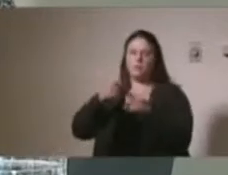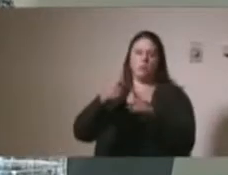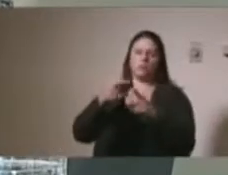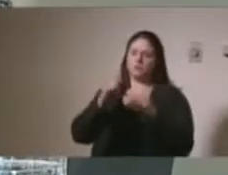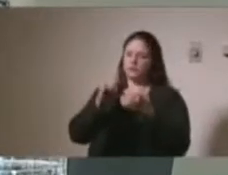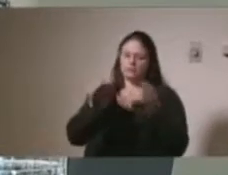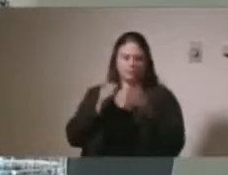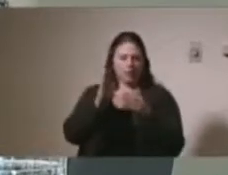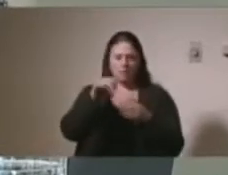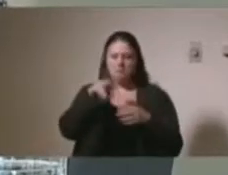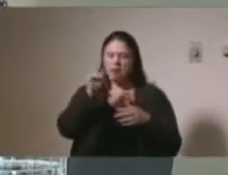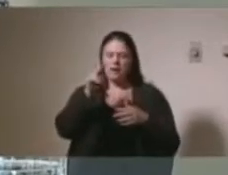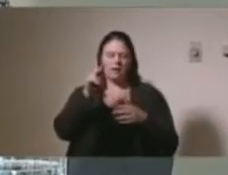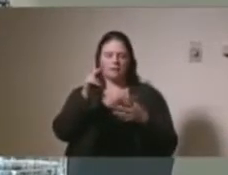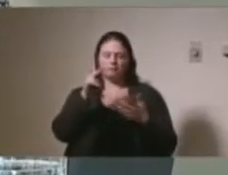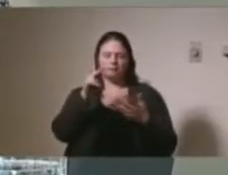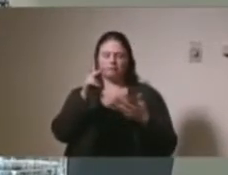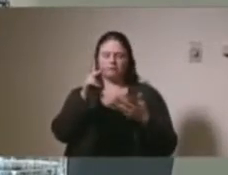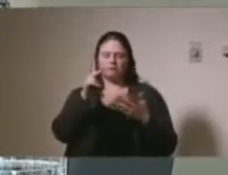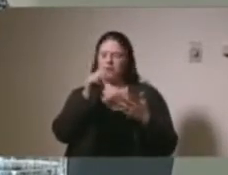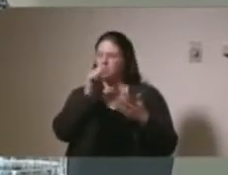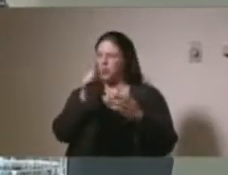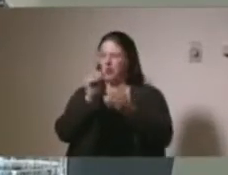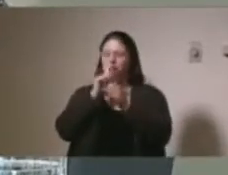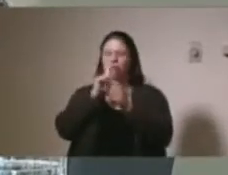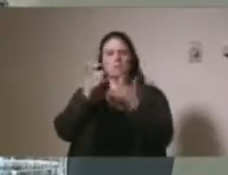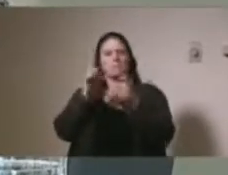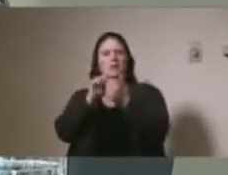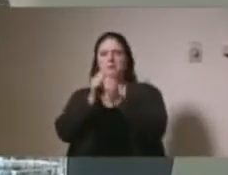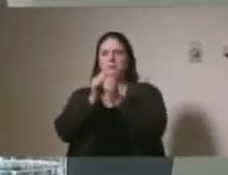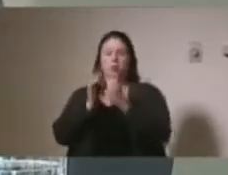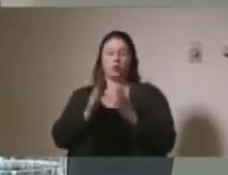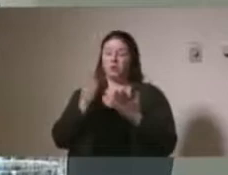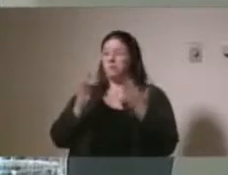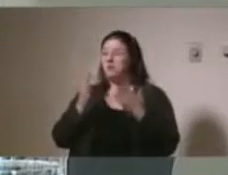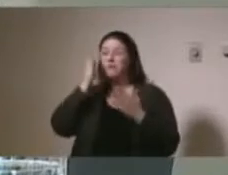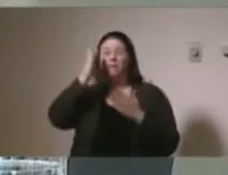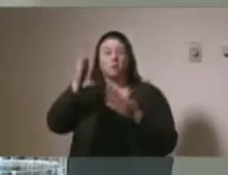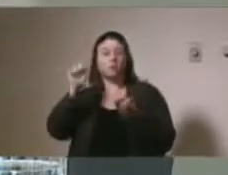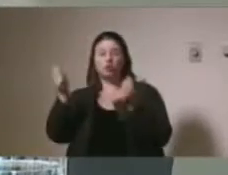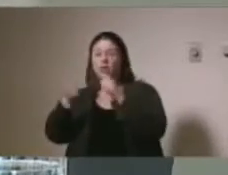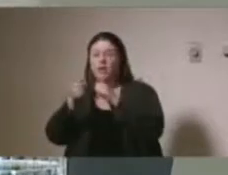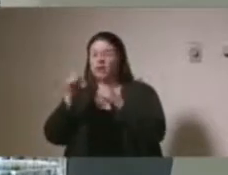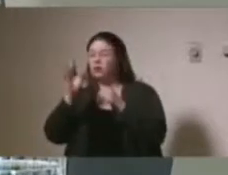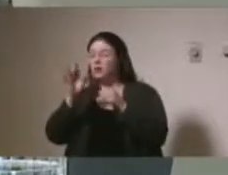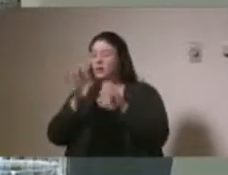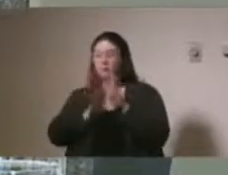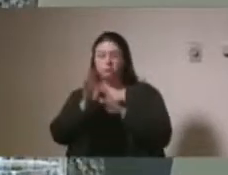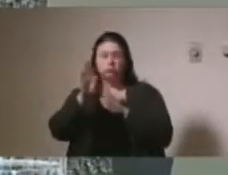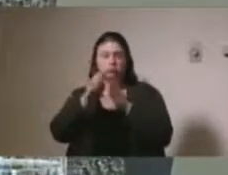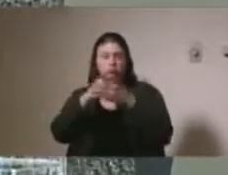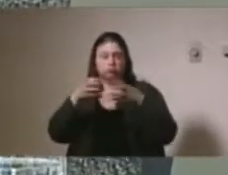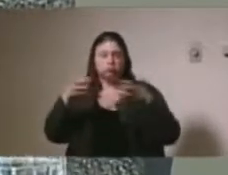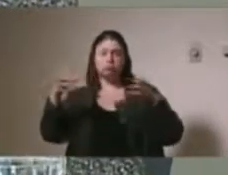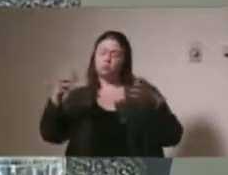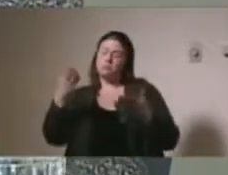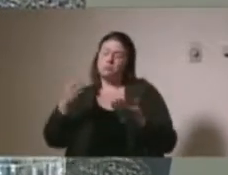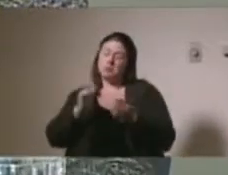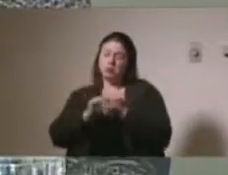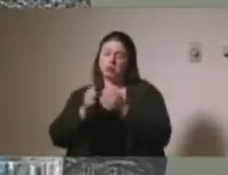for now, maybe in a few years things will change if our growth rate keeps exploding.